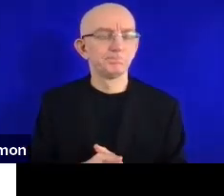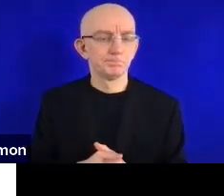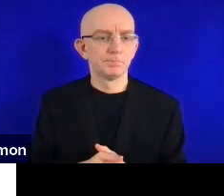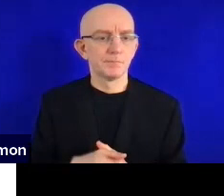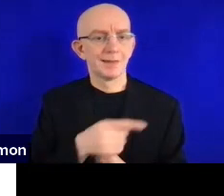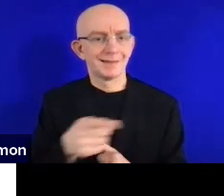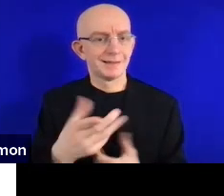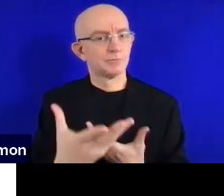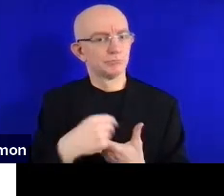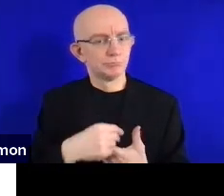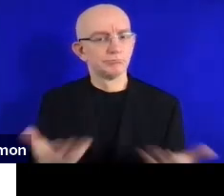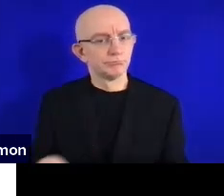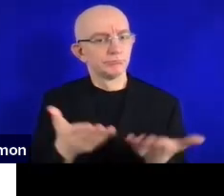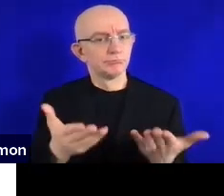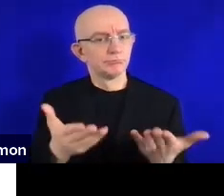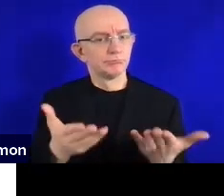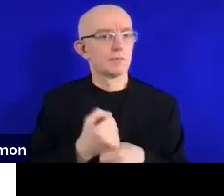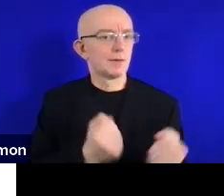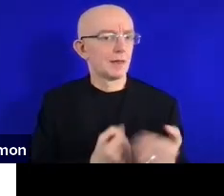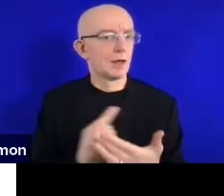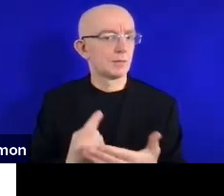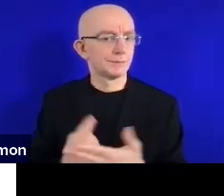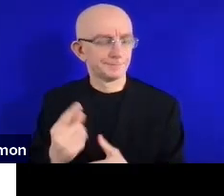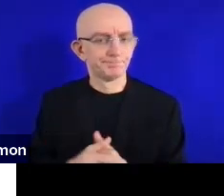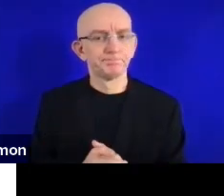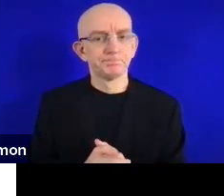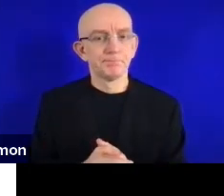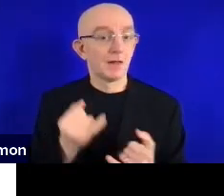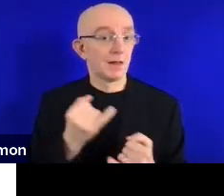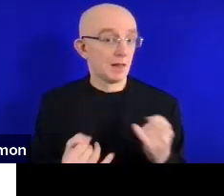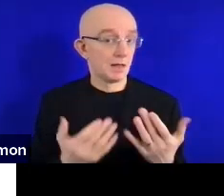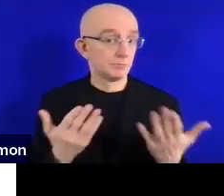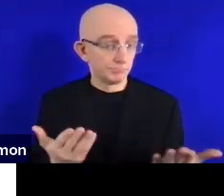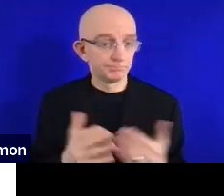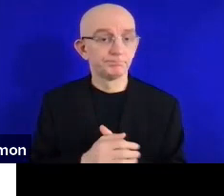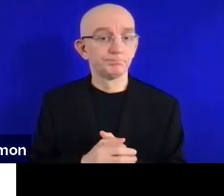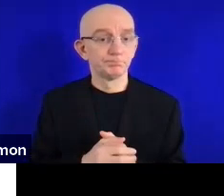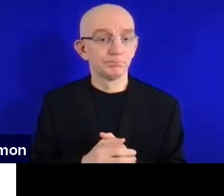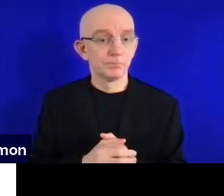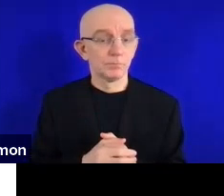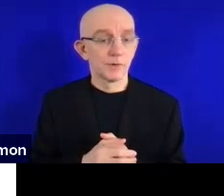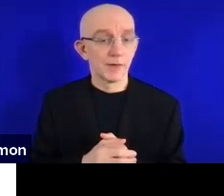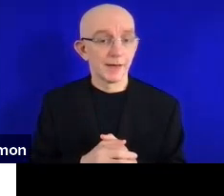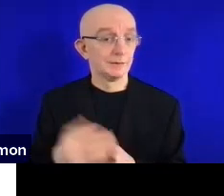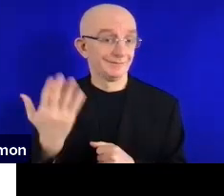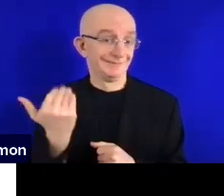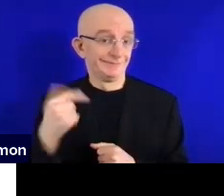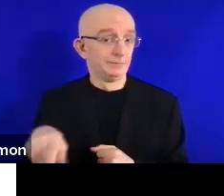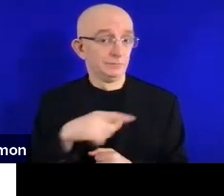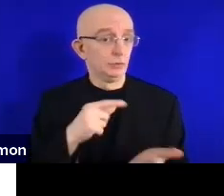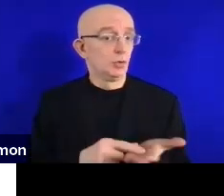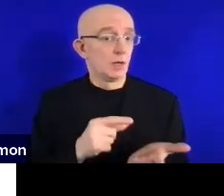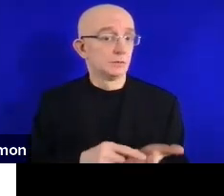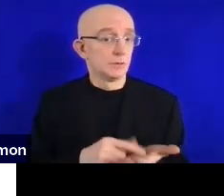multi-sector strategy in terms of meaningful inclusion by having different ministries that are in charge of older